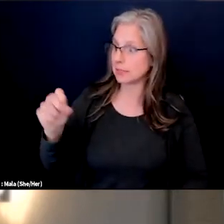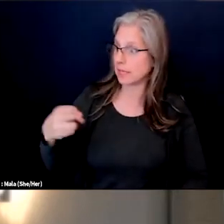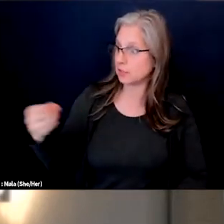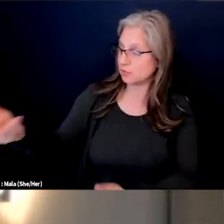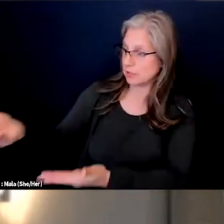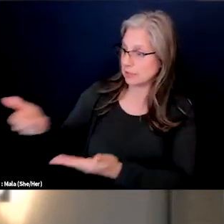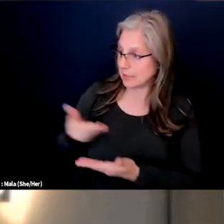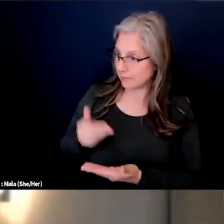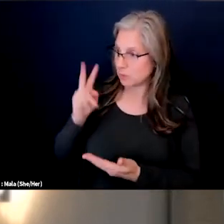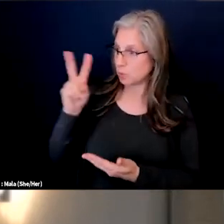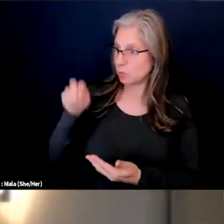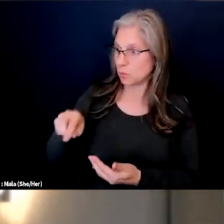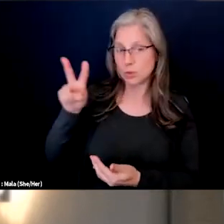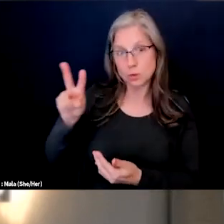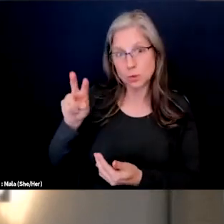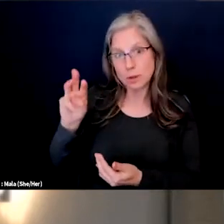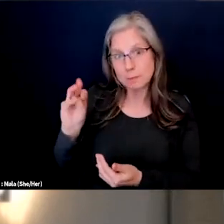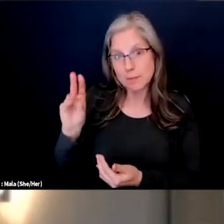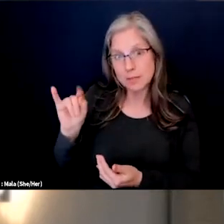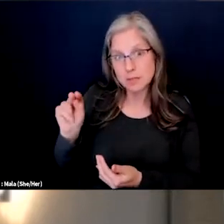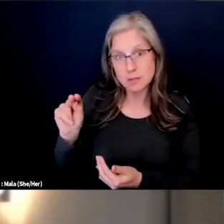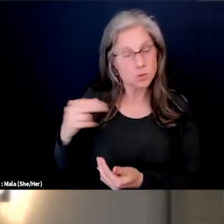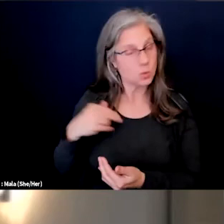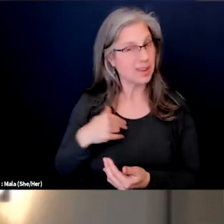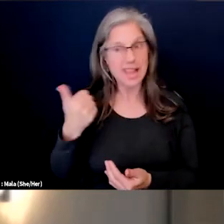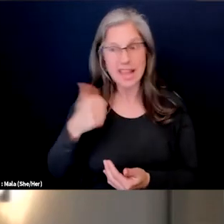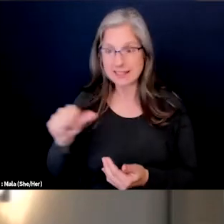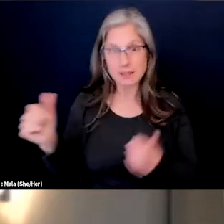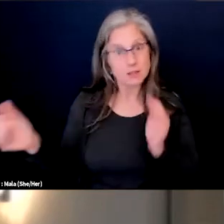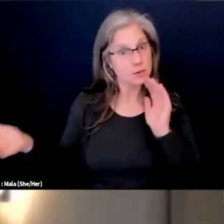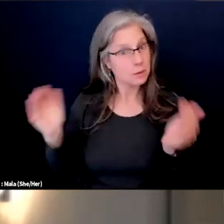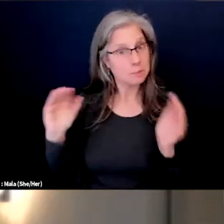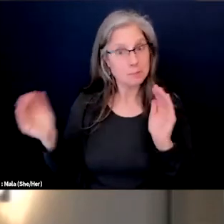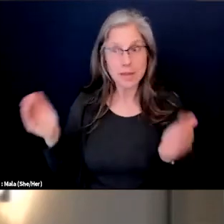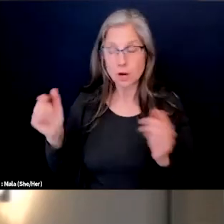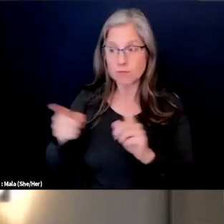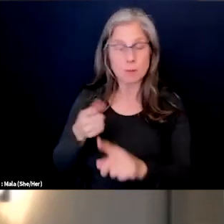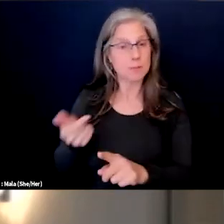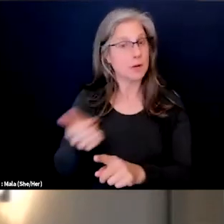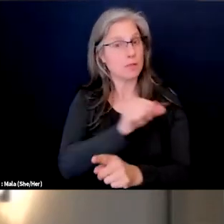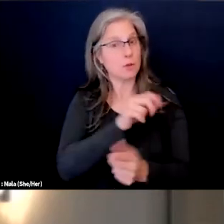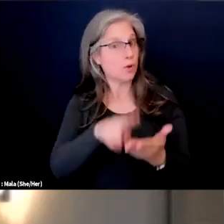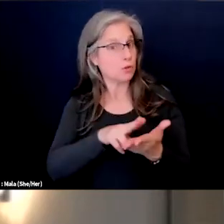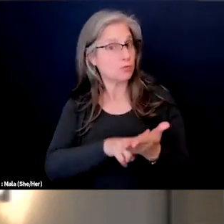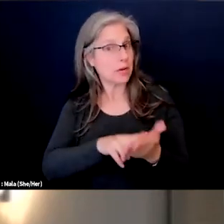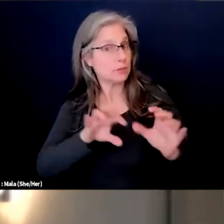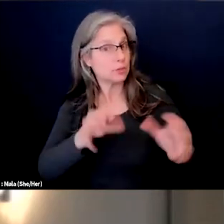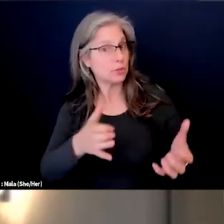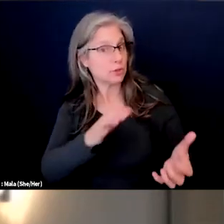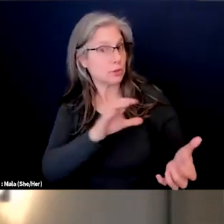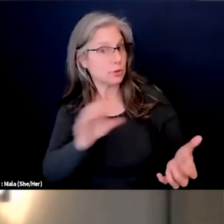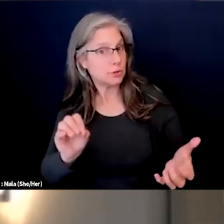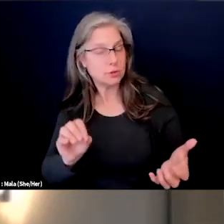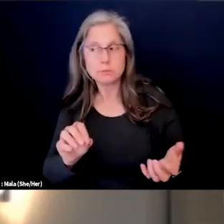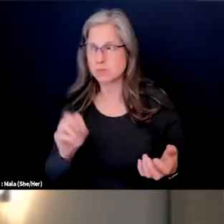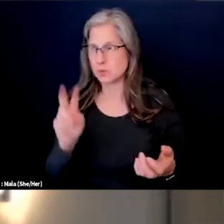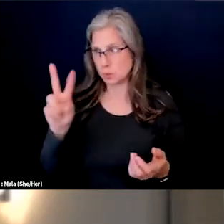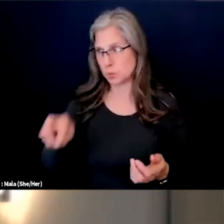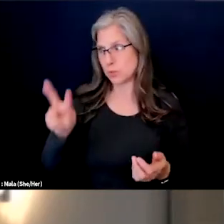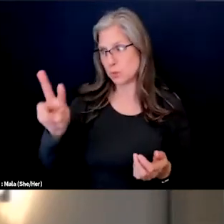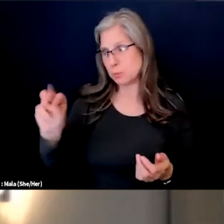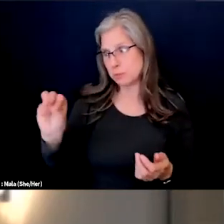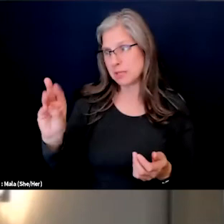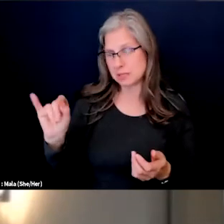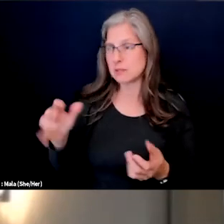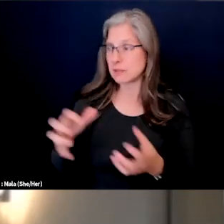2.2 million, do we have anything to compare it with from another contractor? 2.2 million is a lot